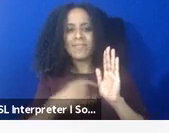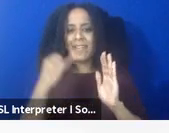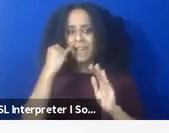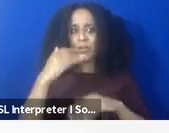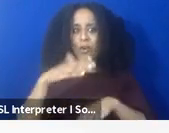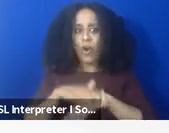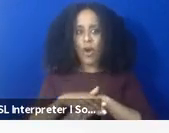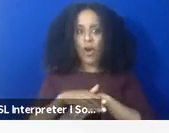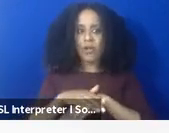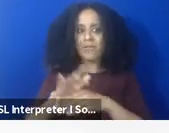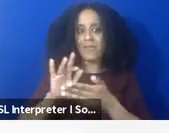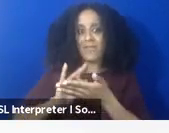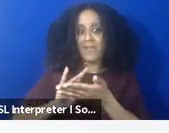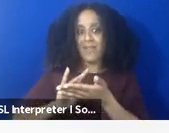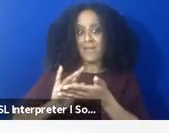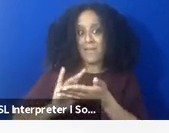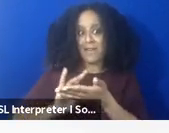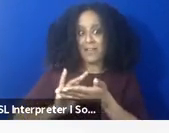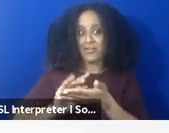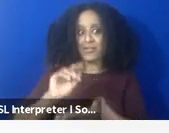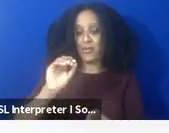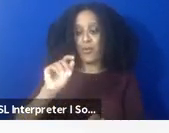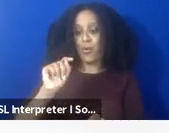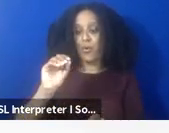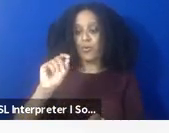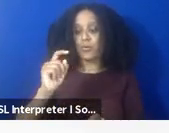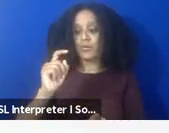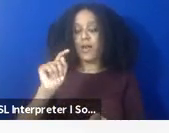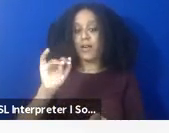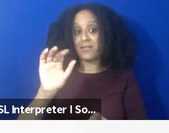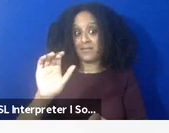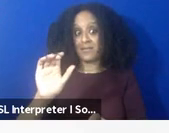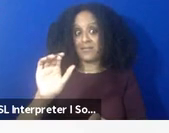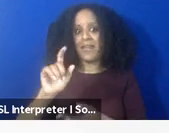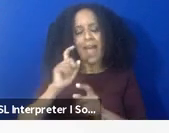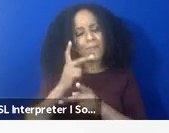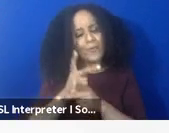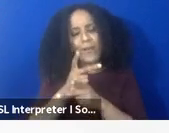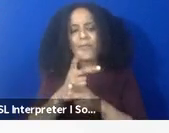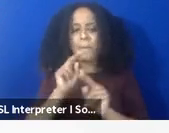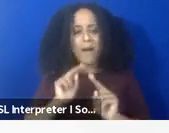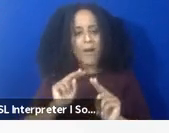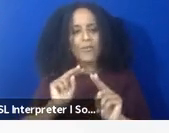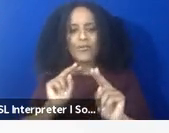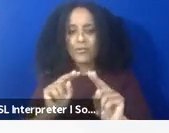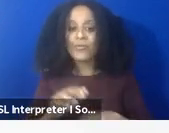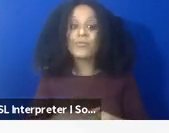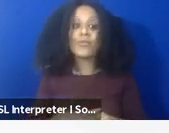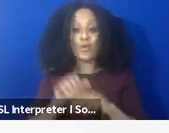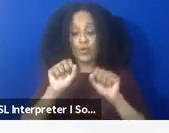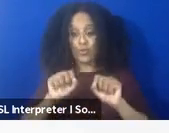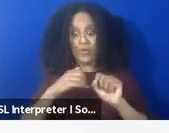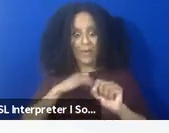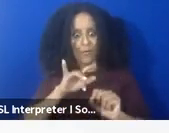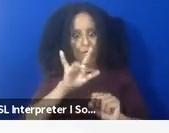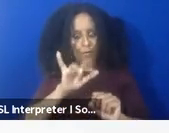they do need to have careful monitoring. And letting the patient understand and know that they could have earlier onset of hearing